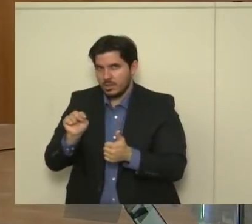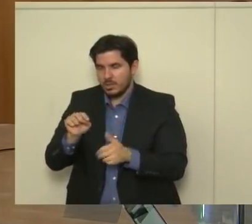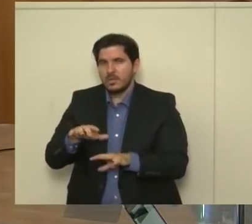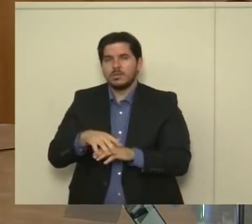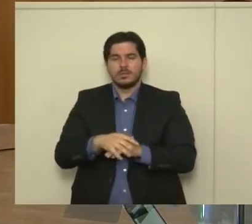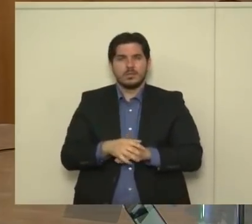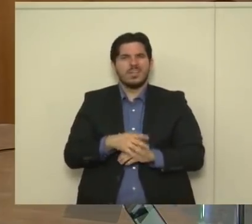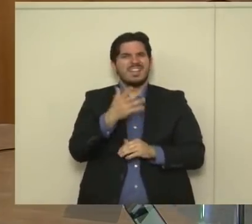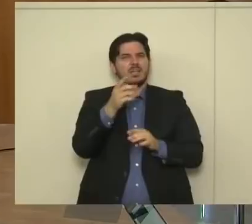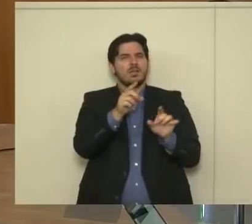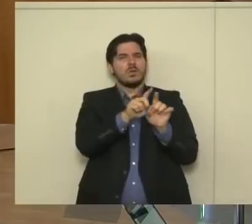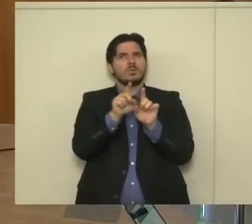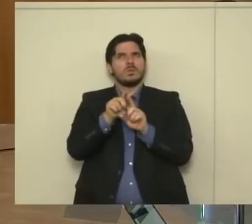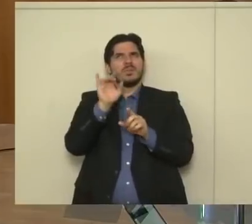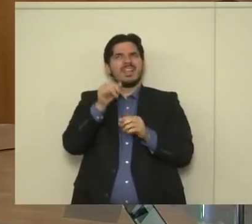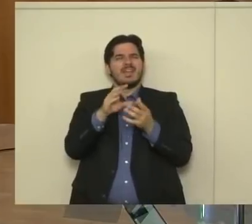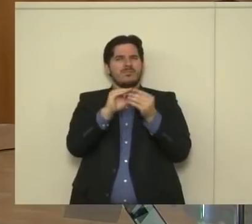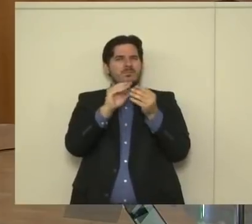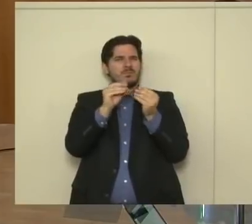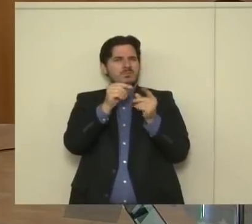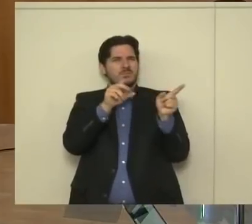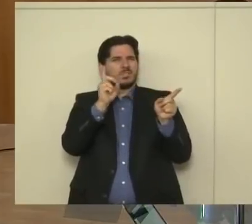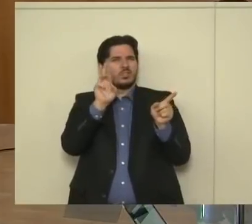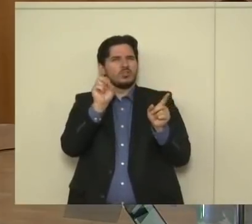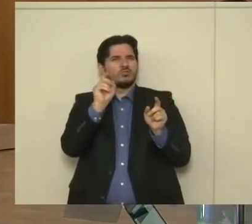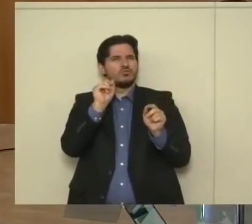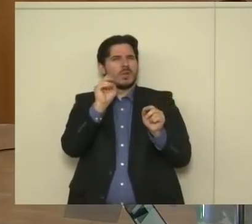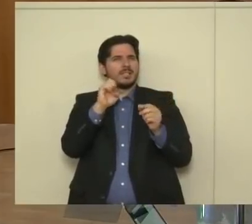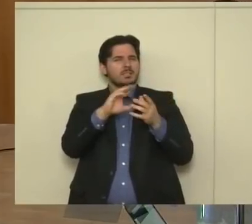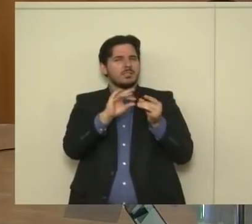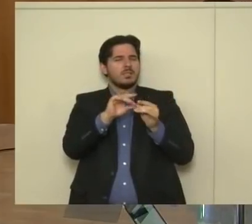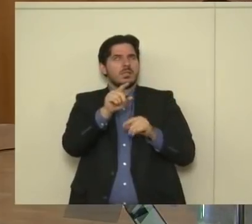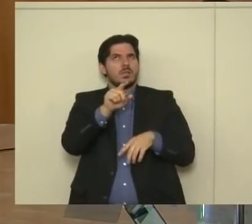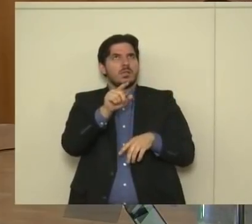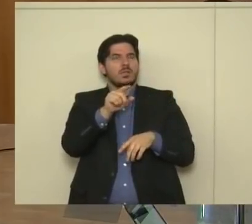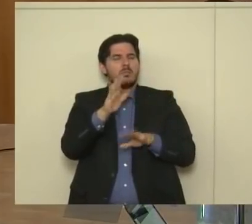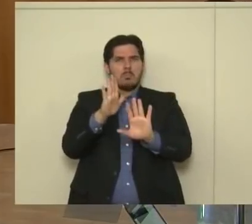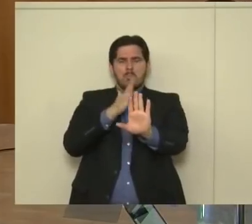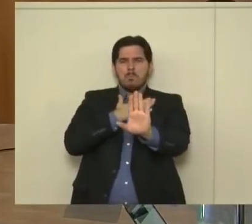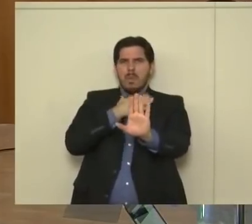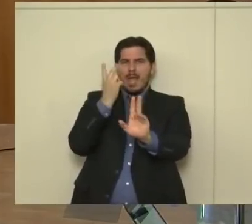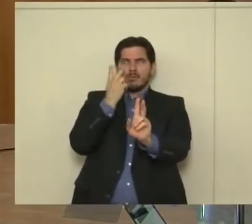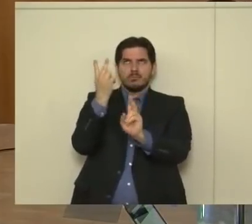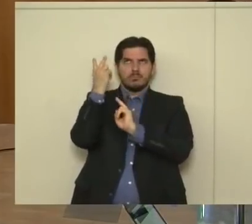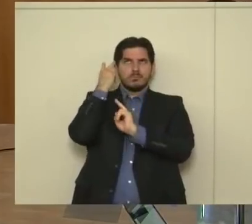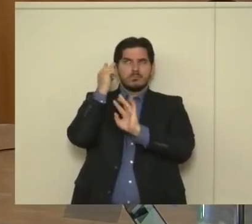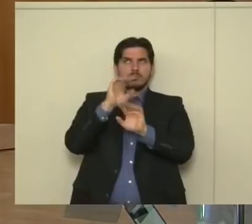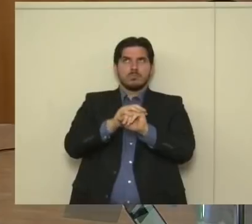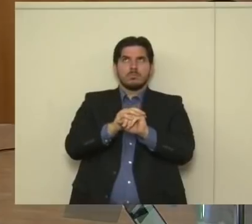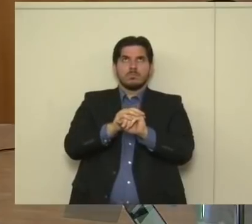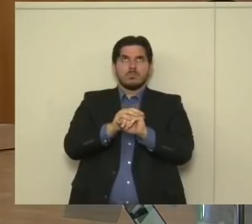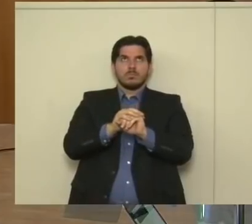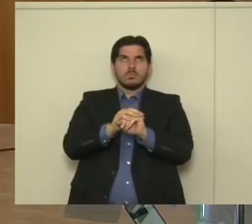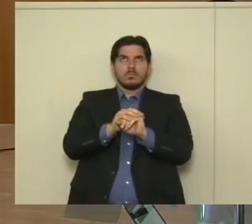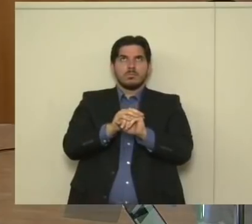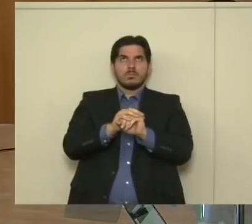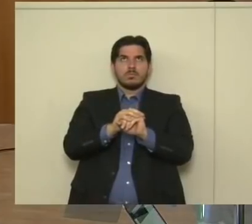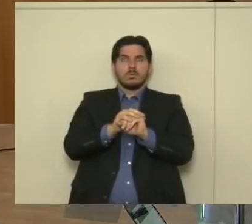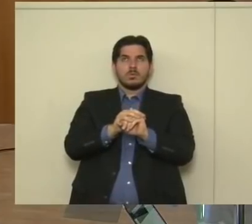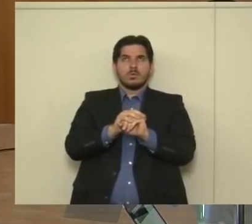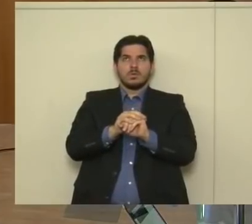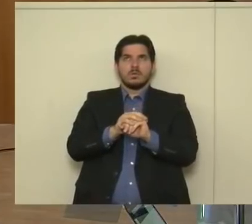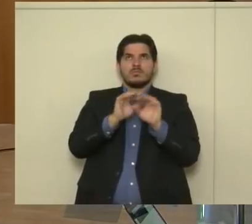my, recollection at least, that the number of people who are exempting their children from vaccinations